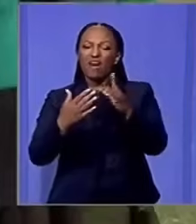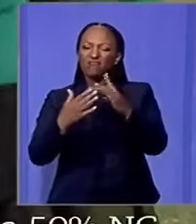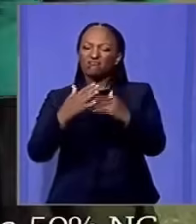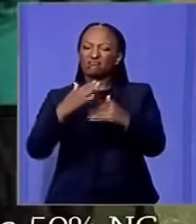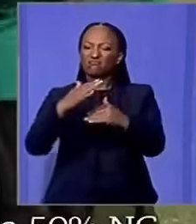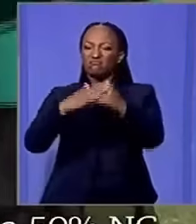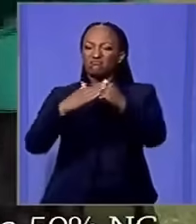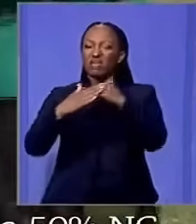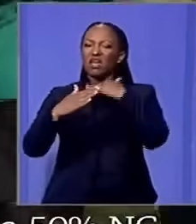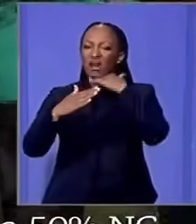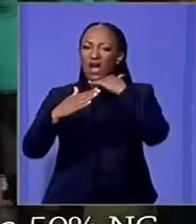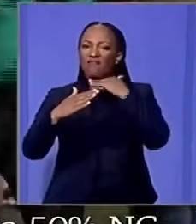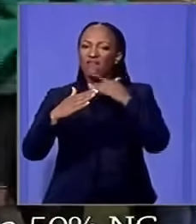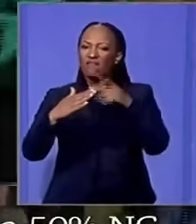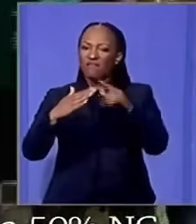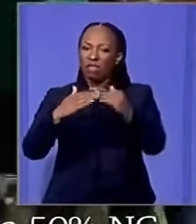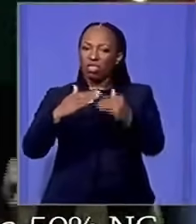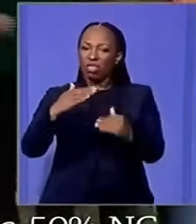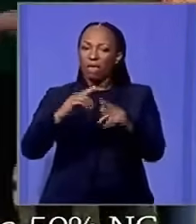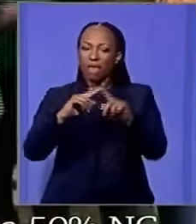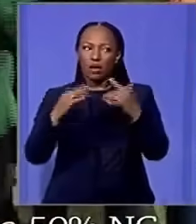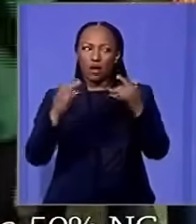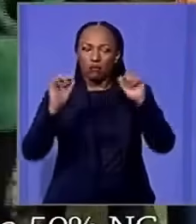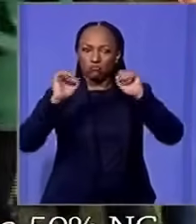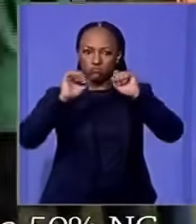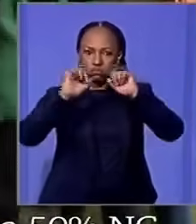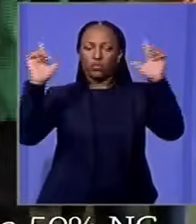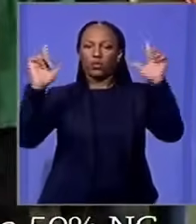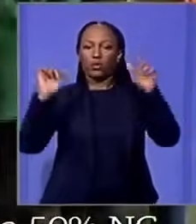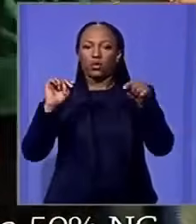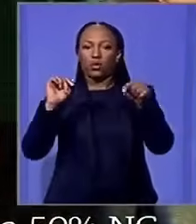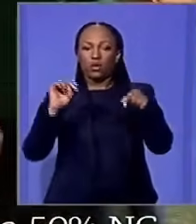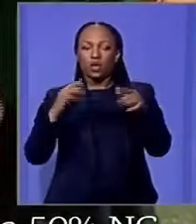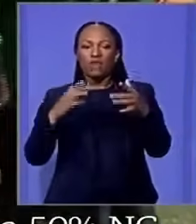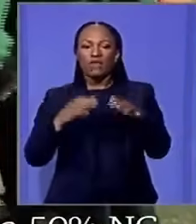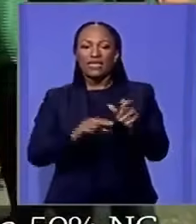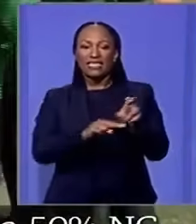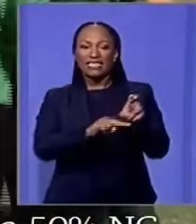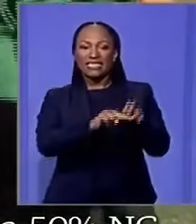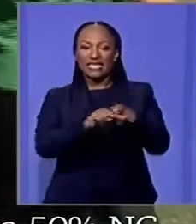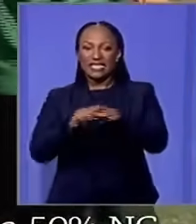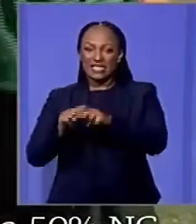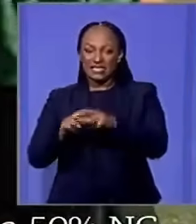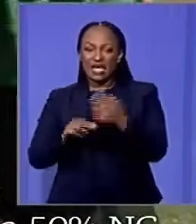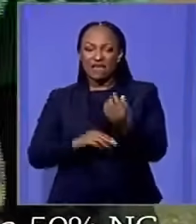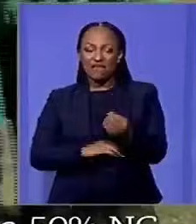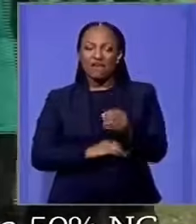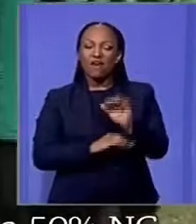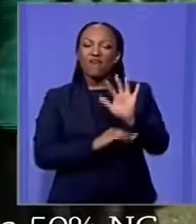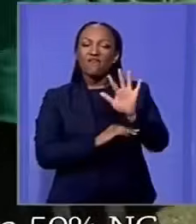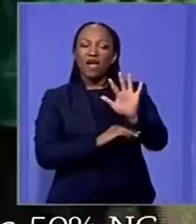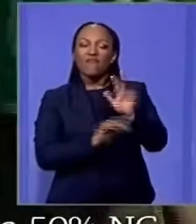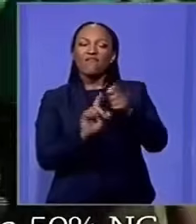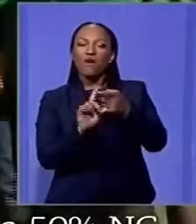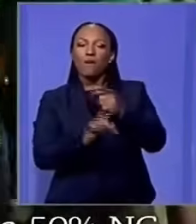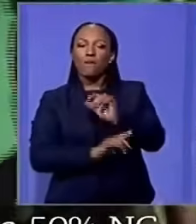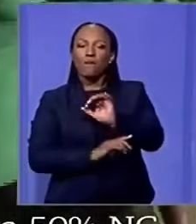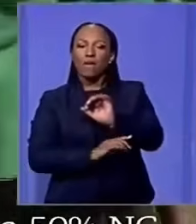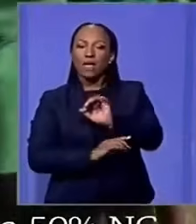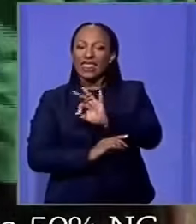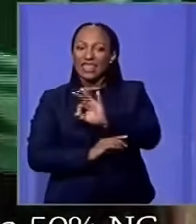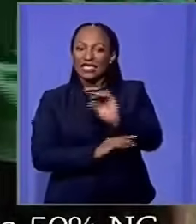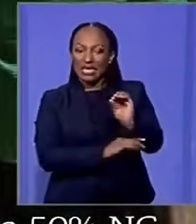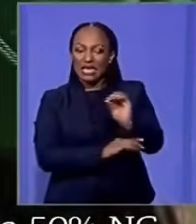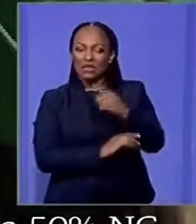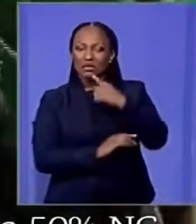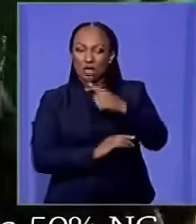go itsusitše borokong le ge e na le ditulo tše 15 fela go tše 30 e re maemo a botonagolo wona